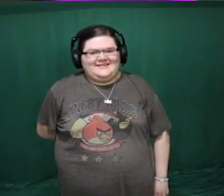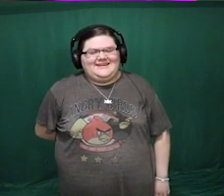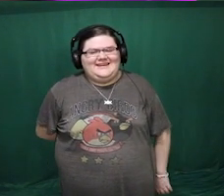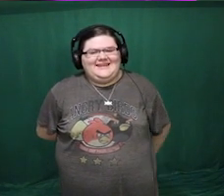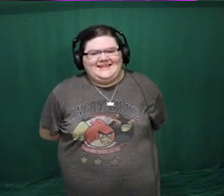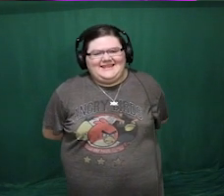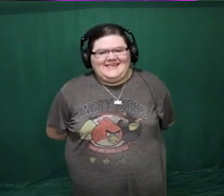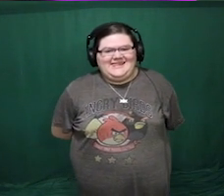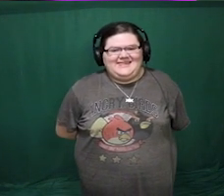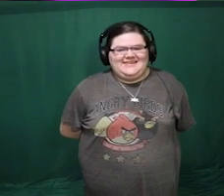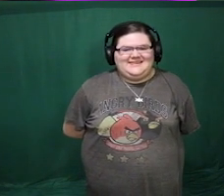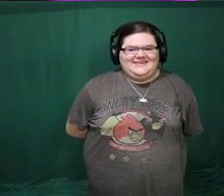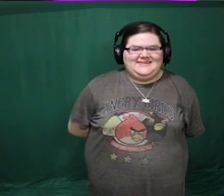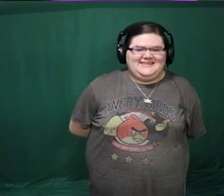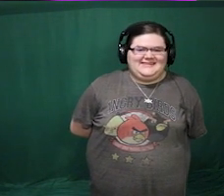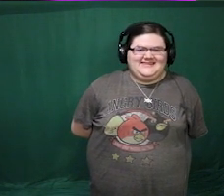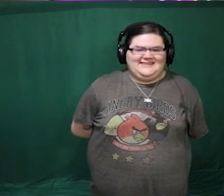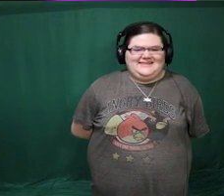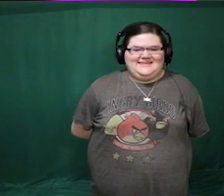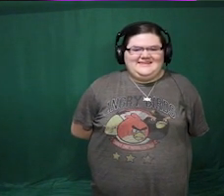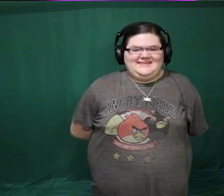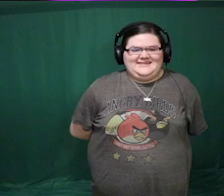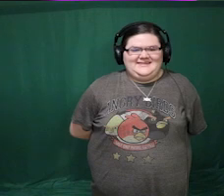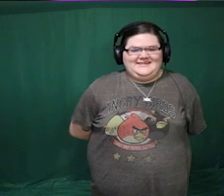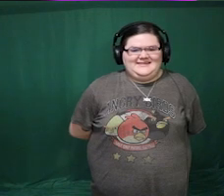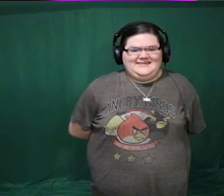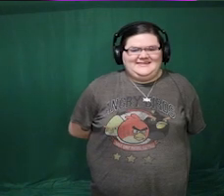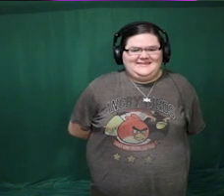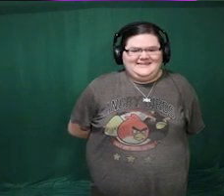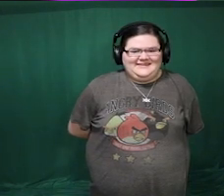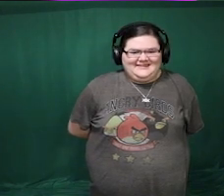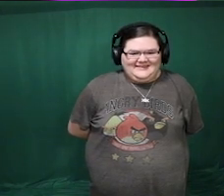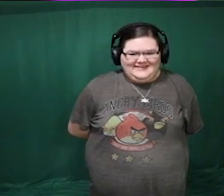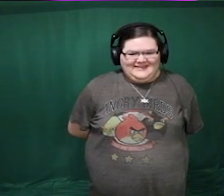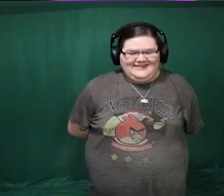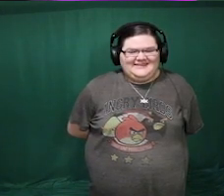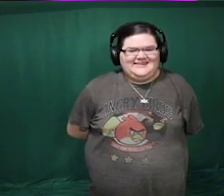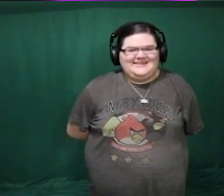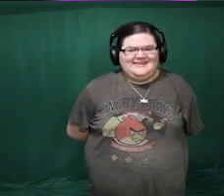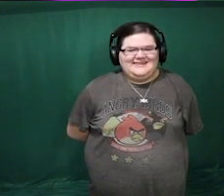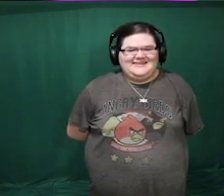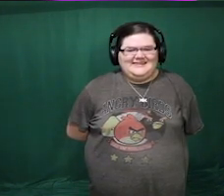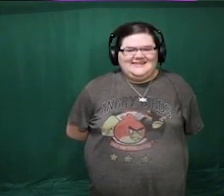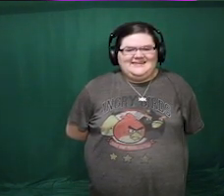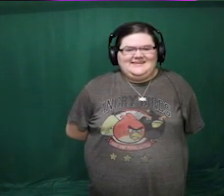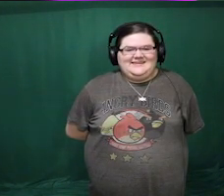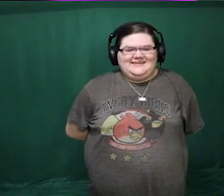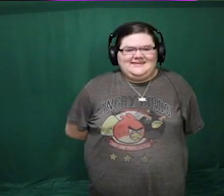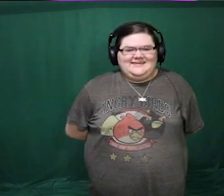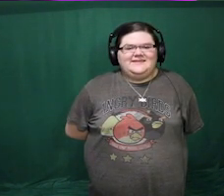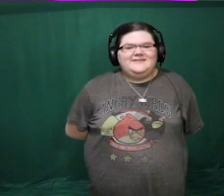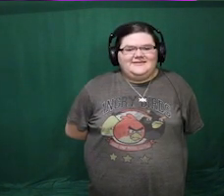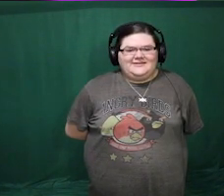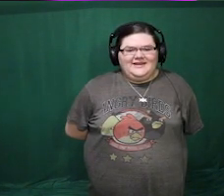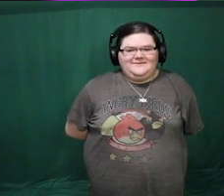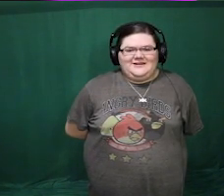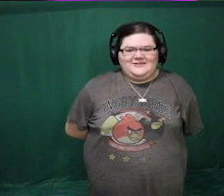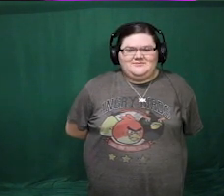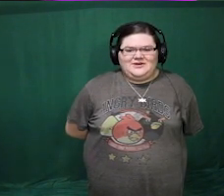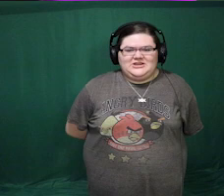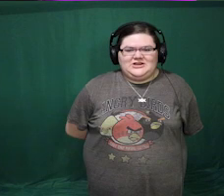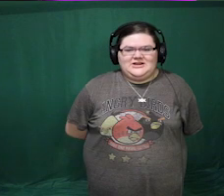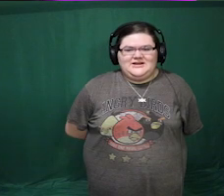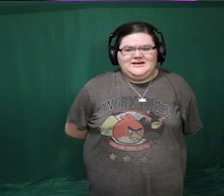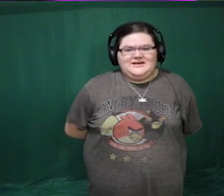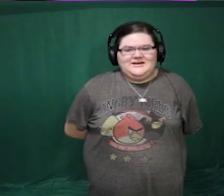other one. Oh, so dumb. Mongrel. Oh, boys, wait. Go on, what were you saying? Who else? Clayface,